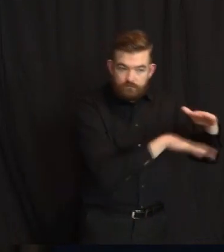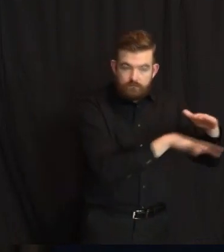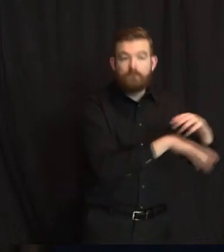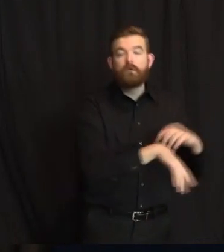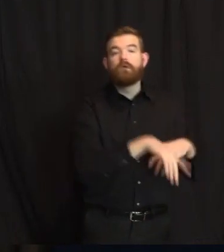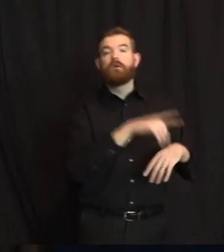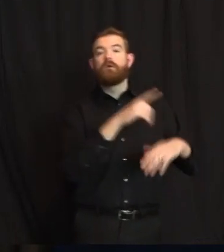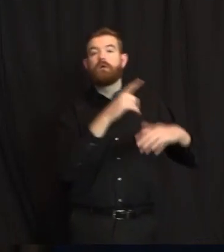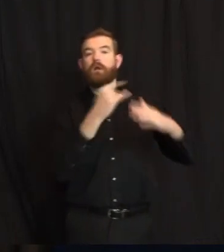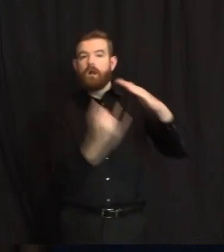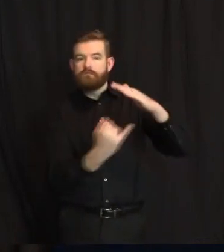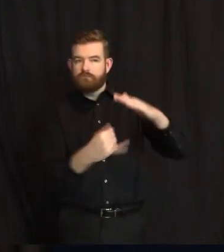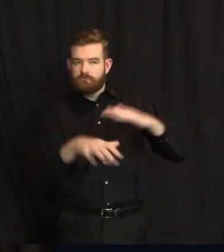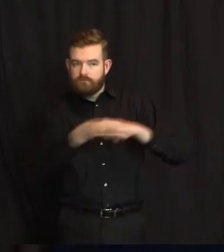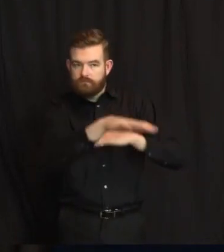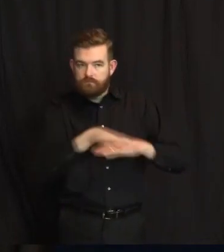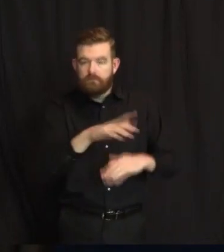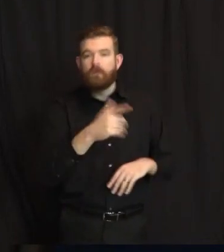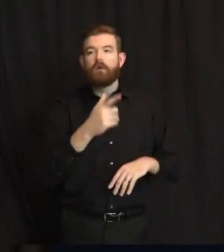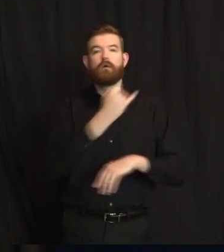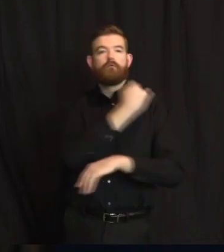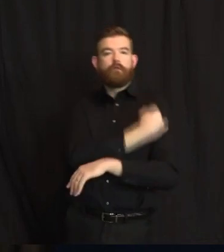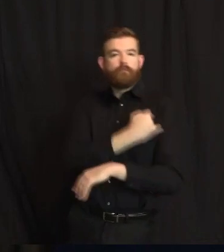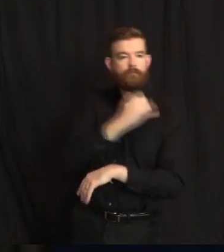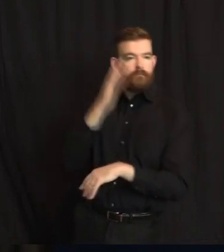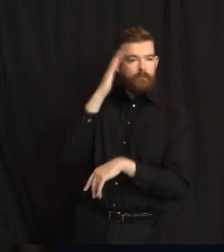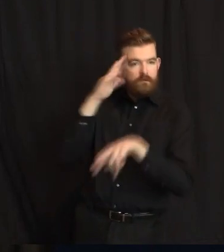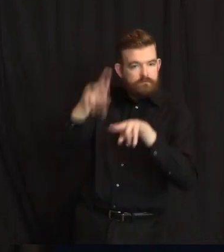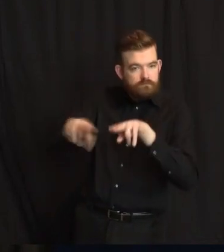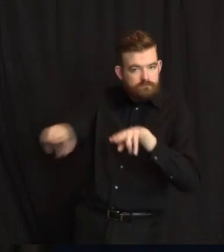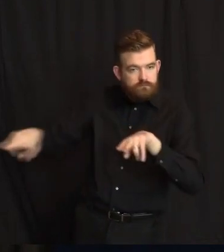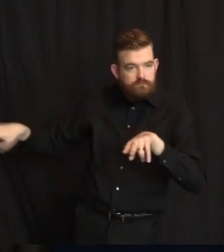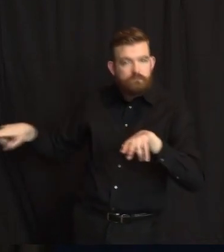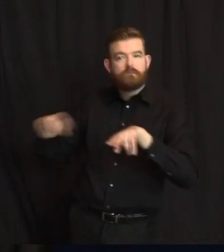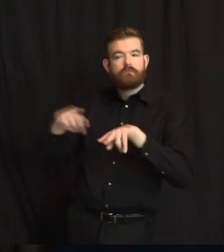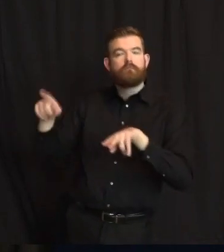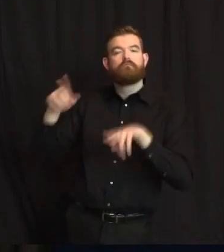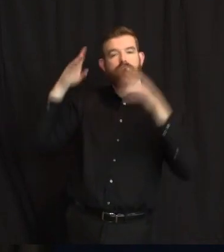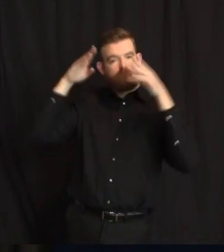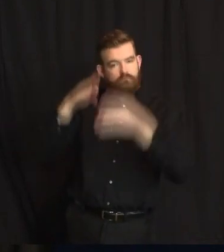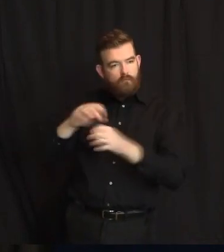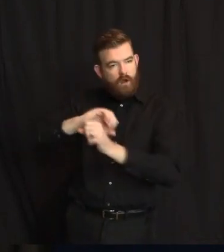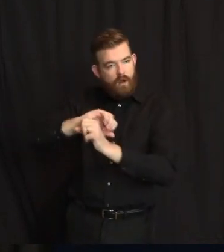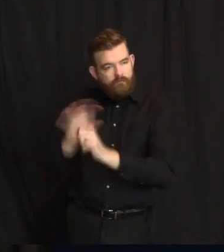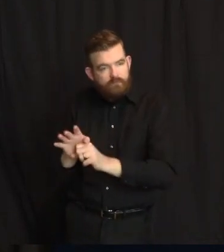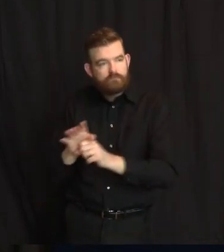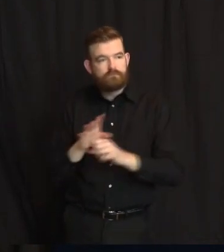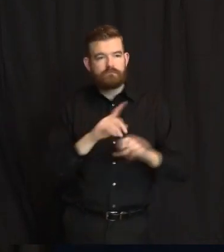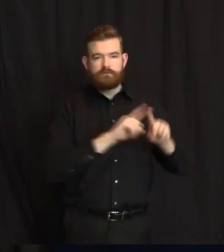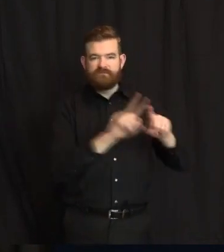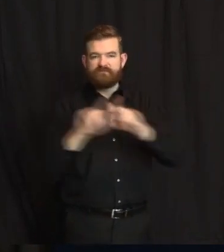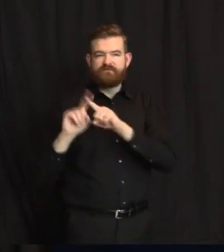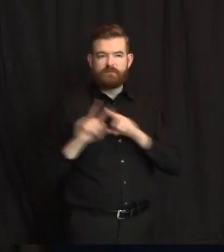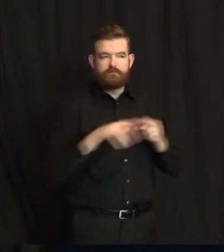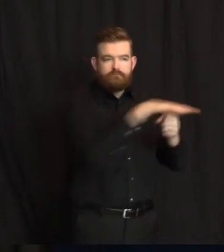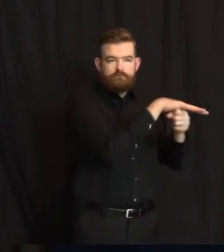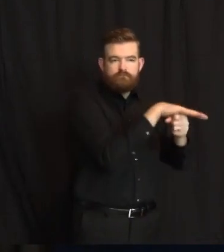of our facilities, which we utilize to keep our population safe. And for those inmates that will